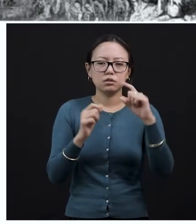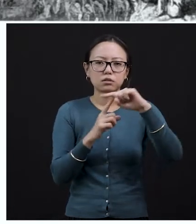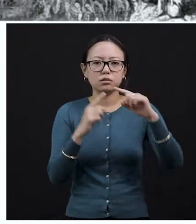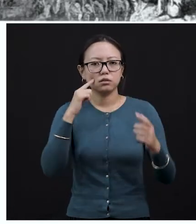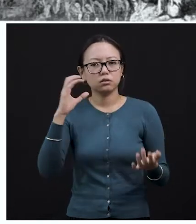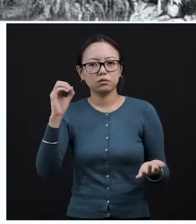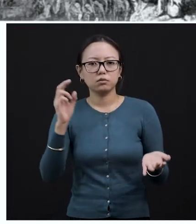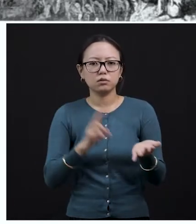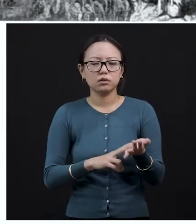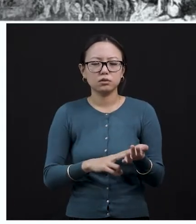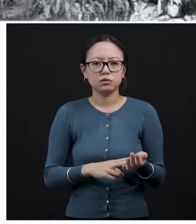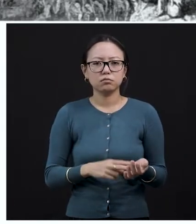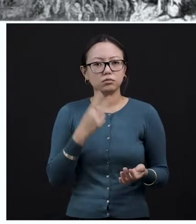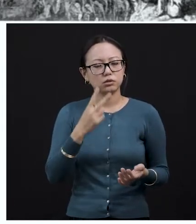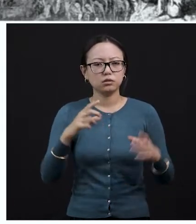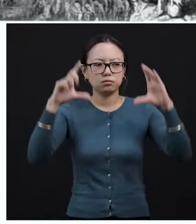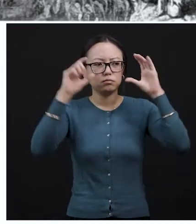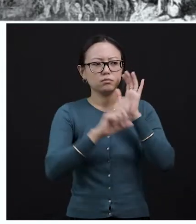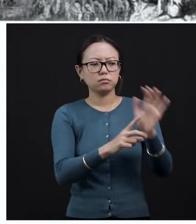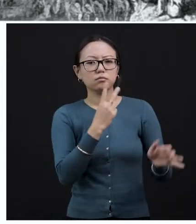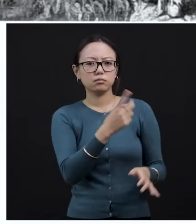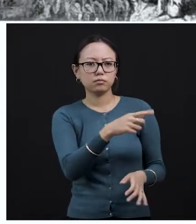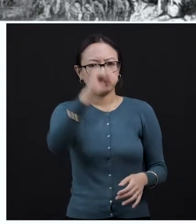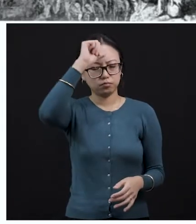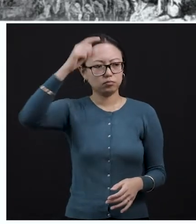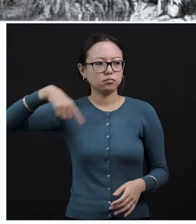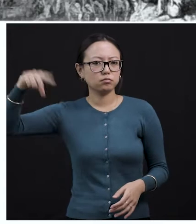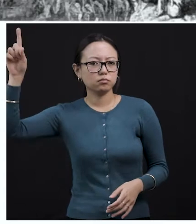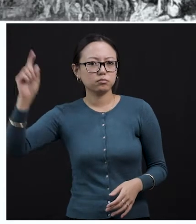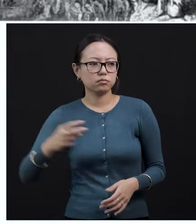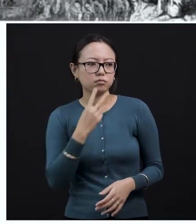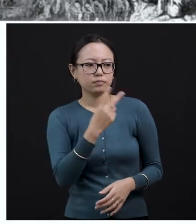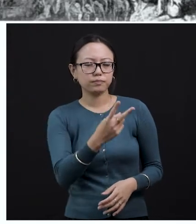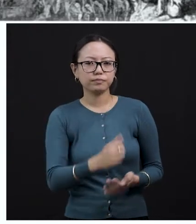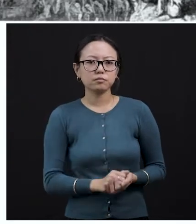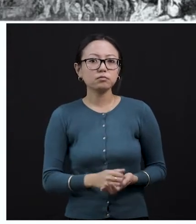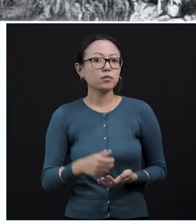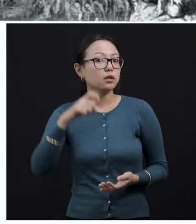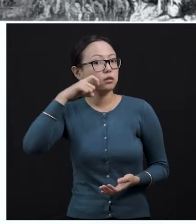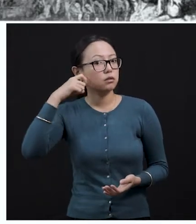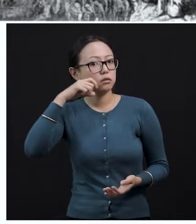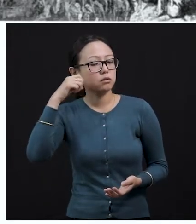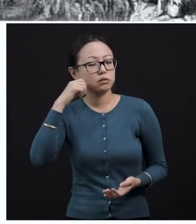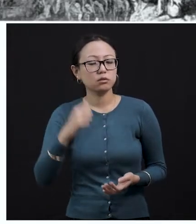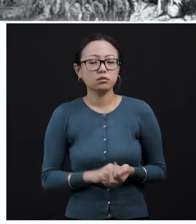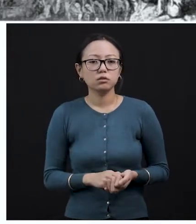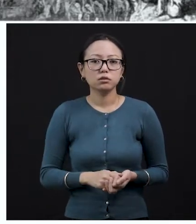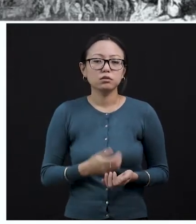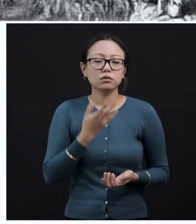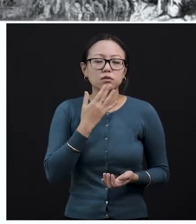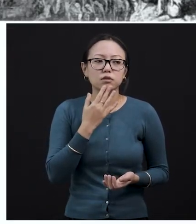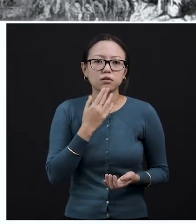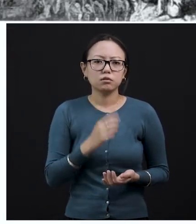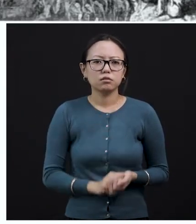by the Aryan people. So here you see Punjab, okay? So from Central Asia they came to